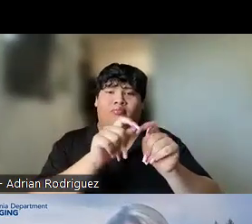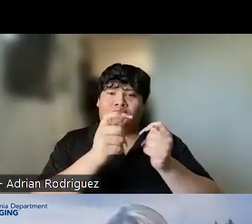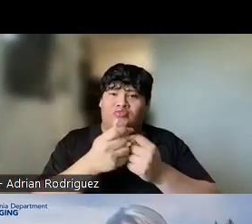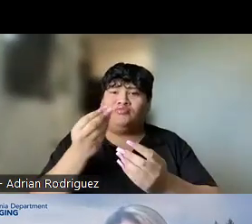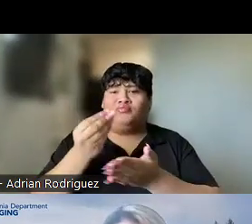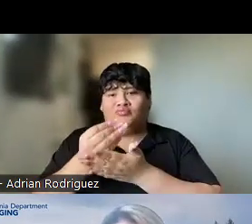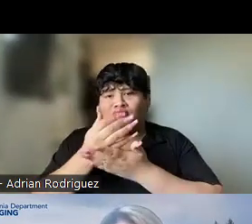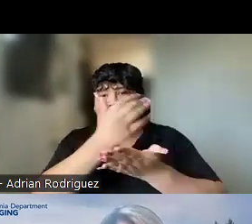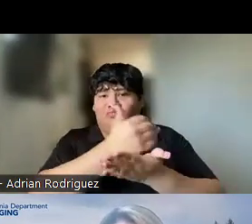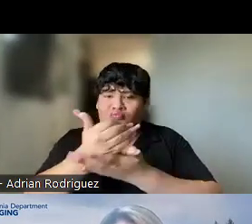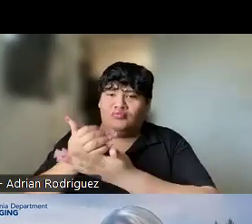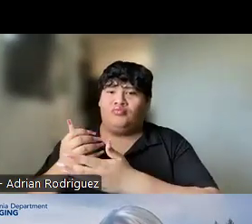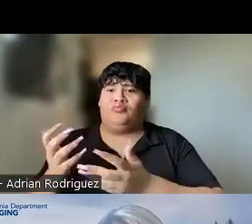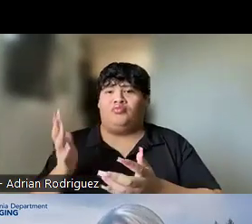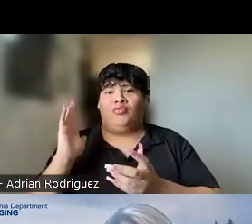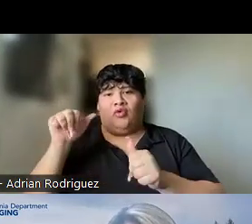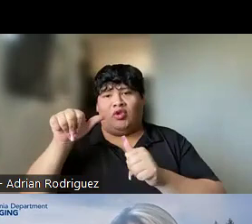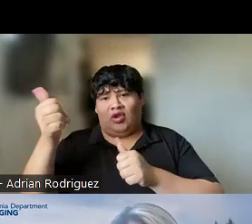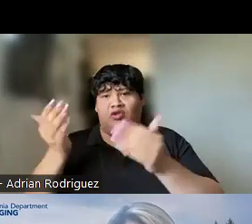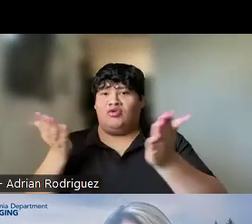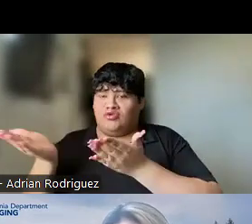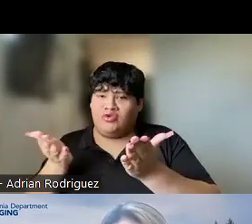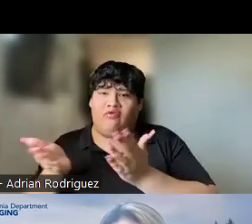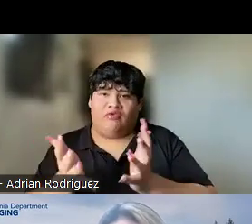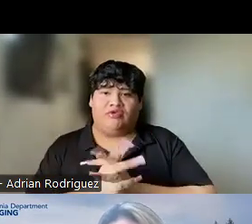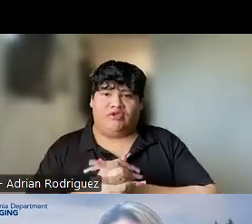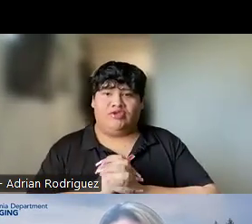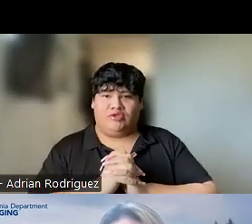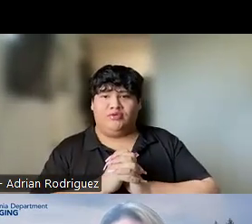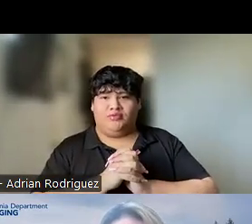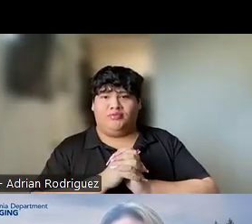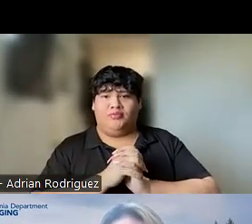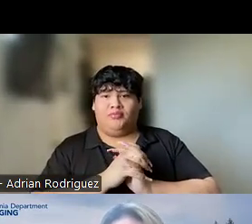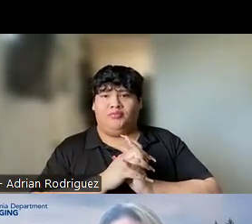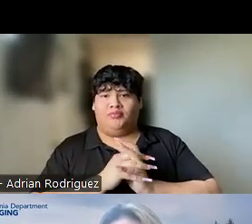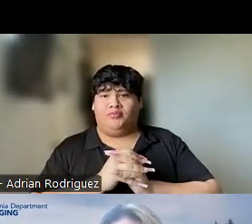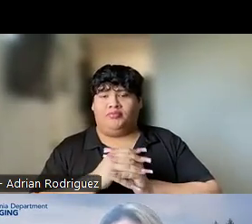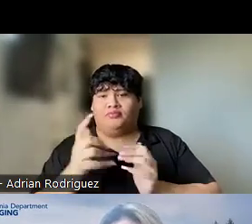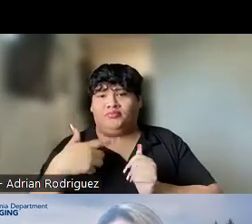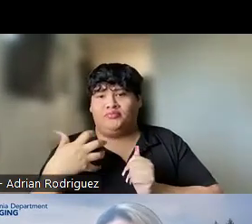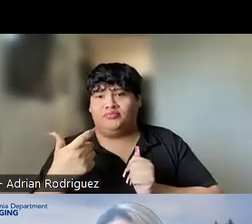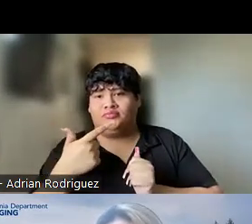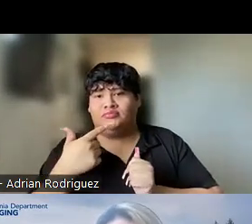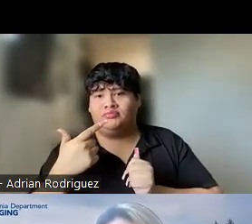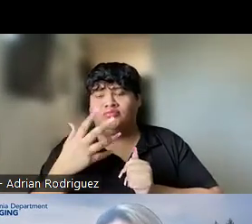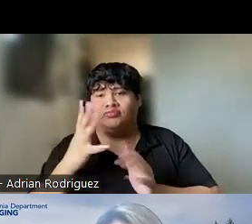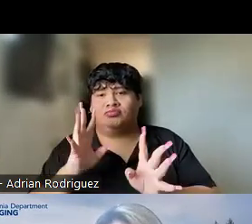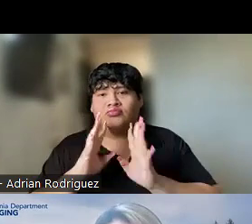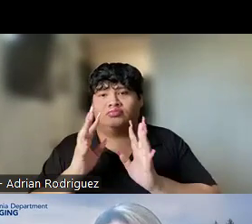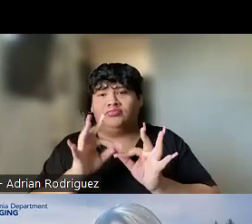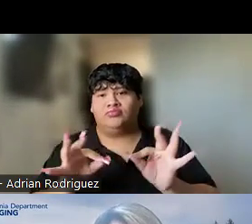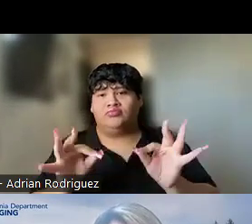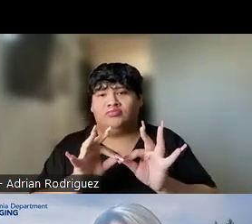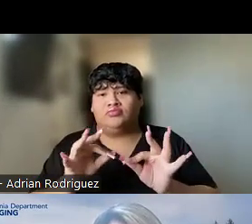resource connections, as well as other services throughout the state. I want to talk about the importance of